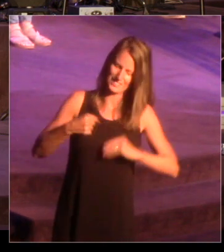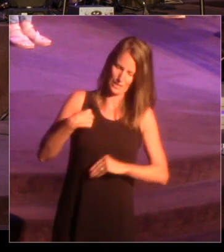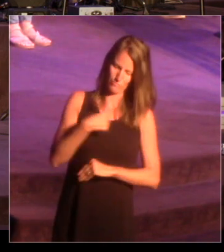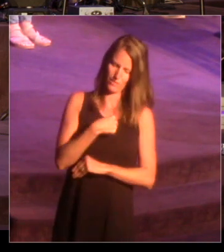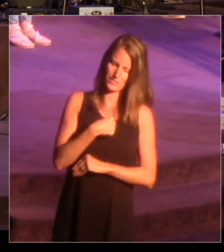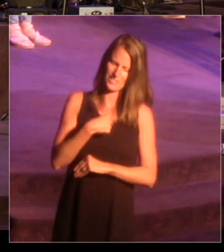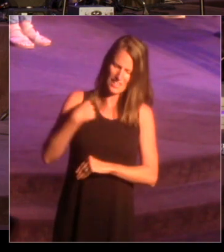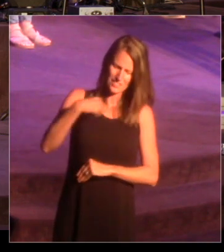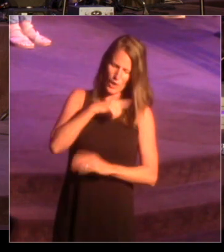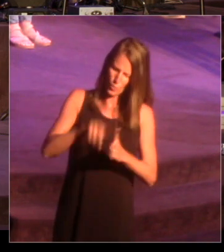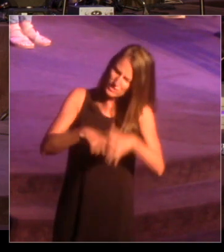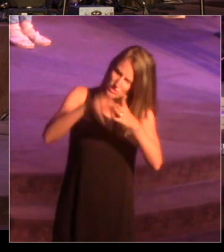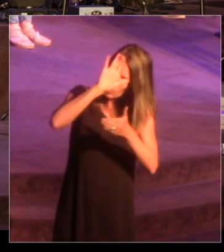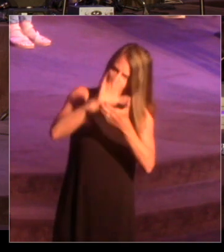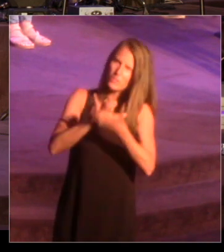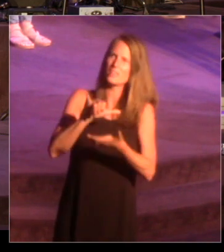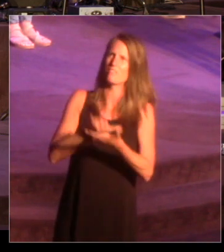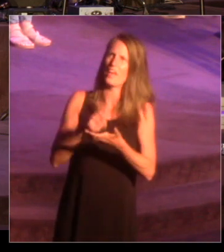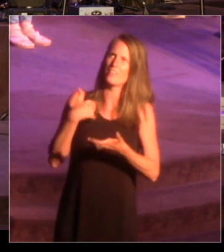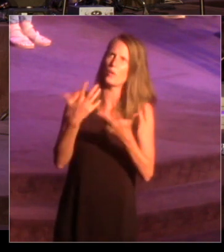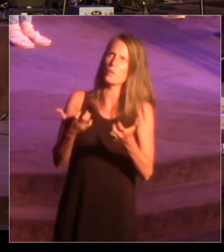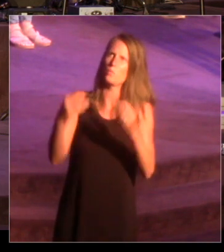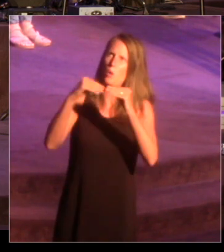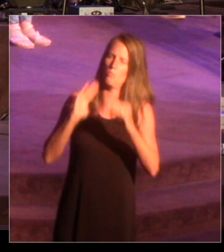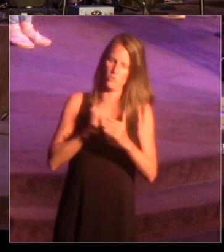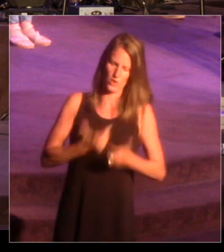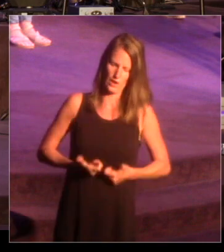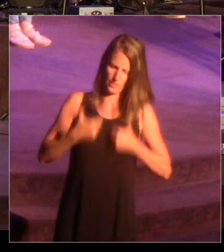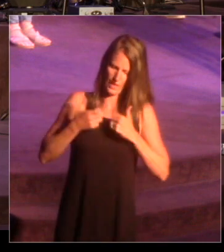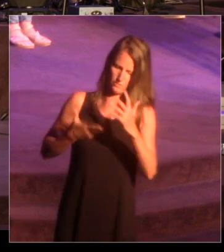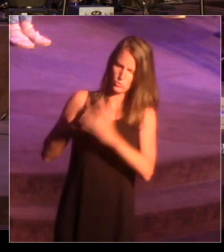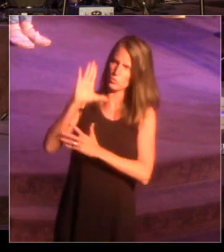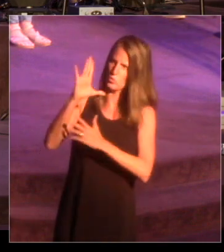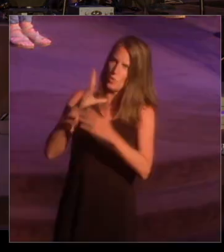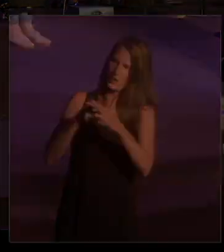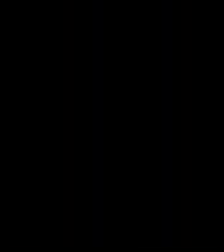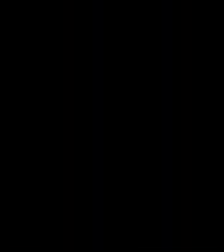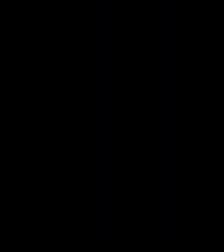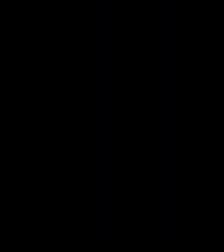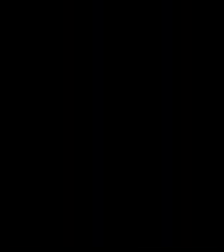we would begin to pursue more for our lives in you. It's in your name we pray. Amen.